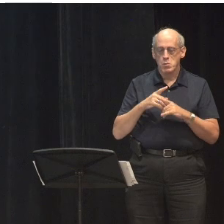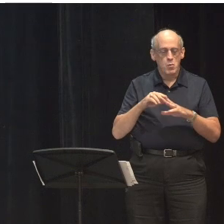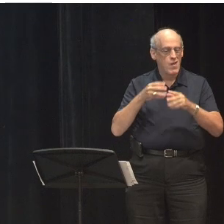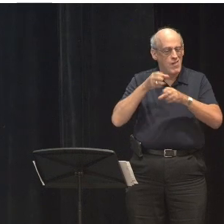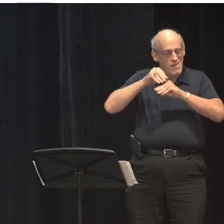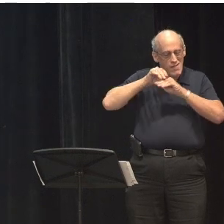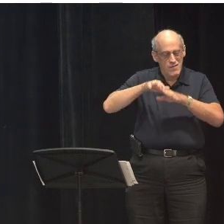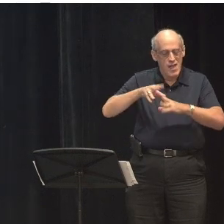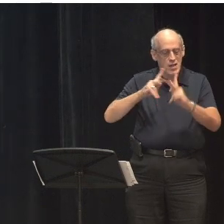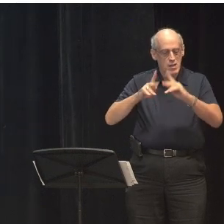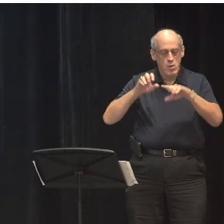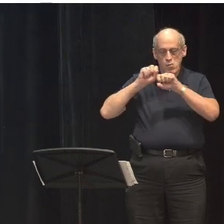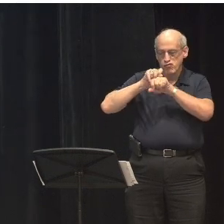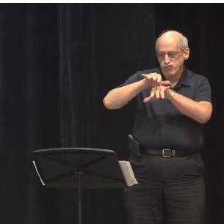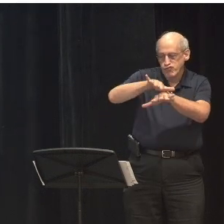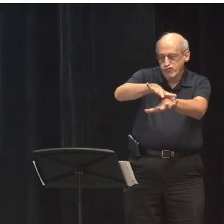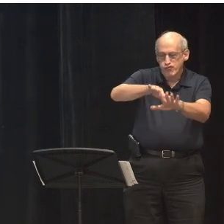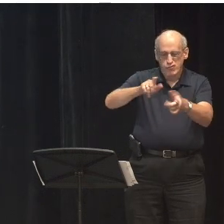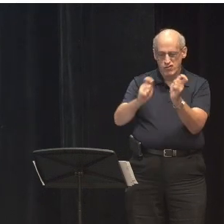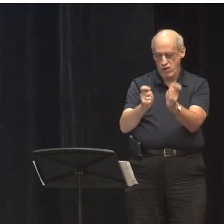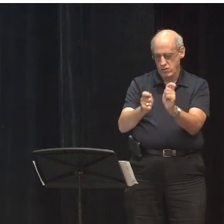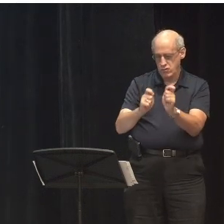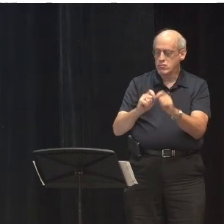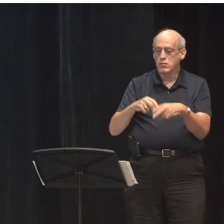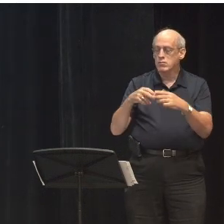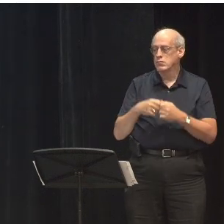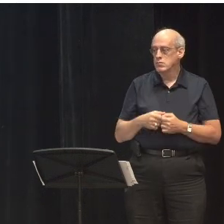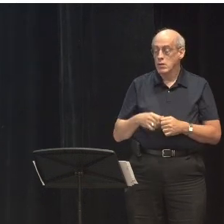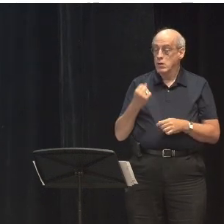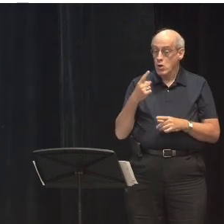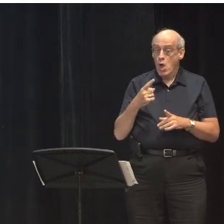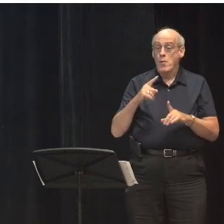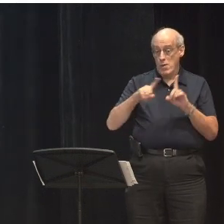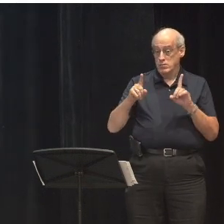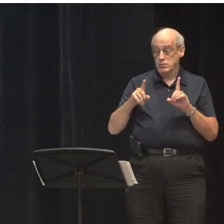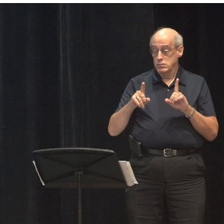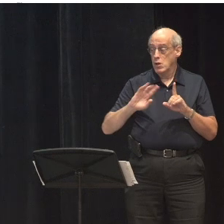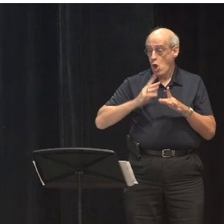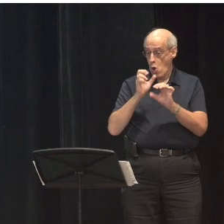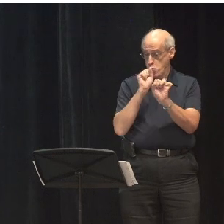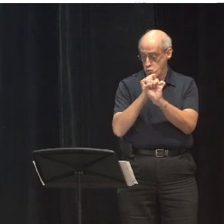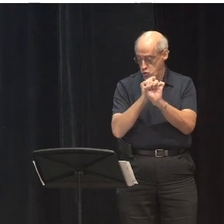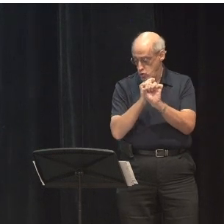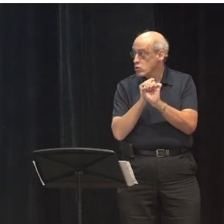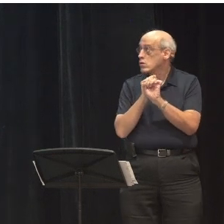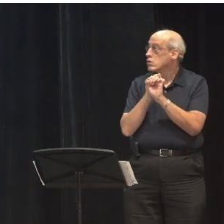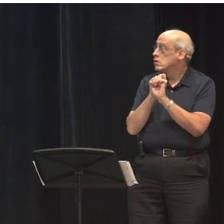that the impact at one of those locations could be mitigated. But as a result of the work that we did,